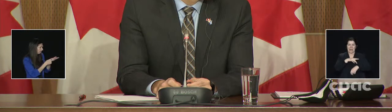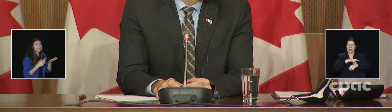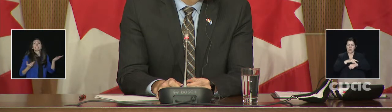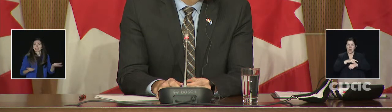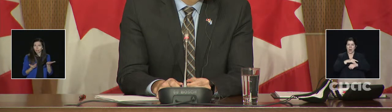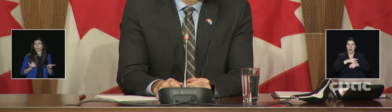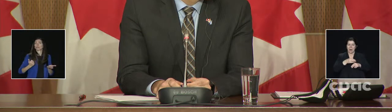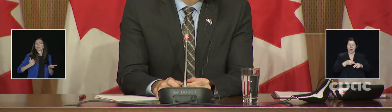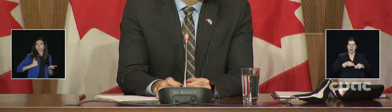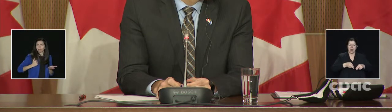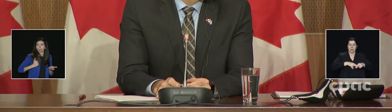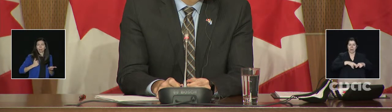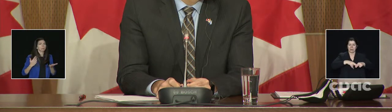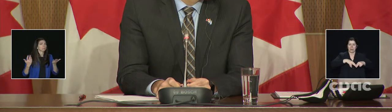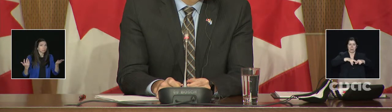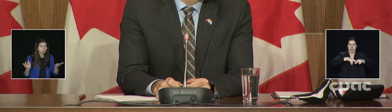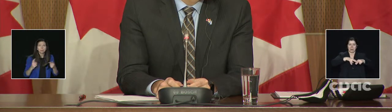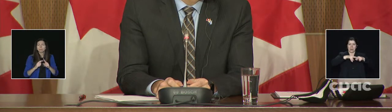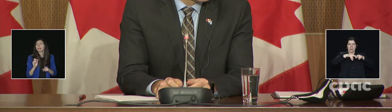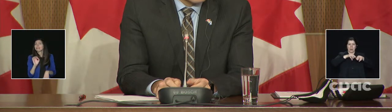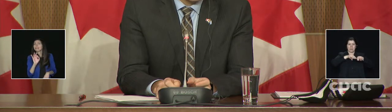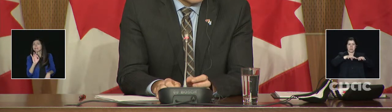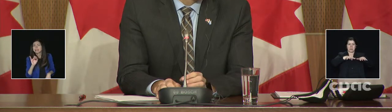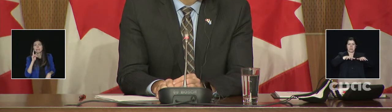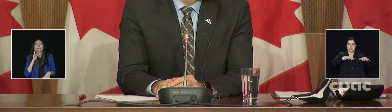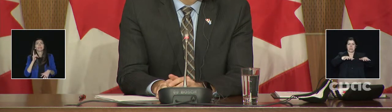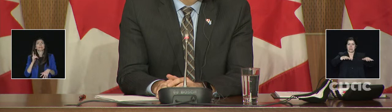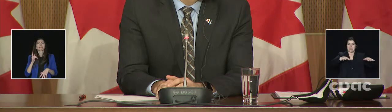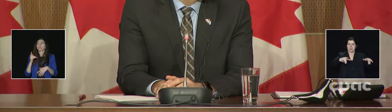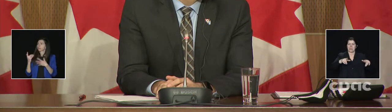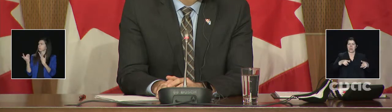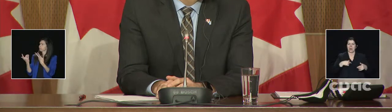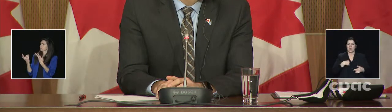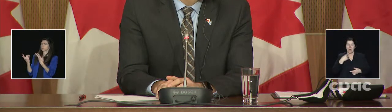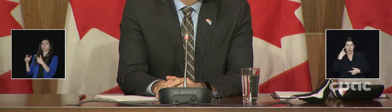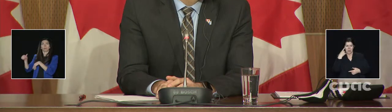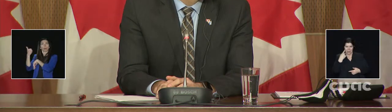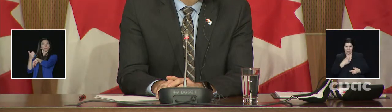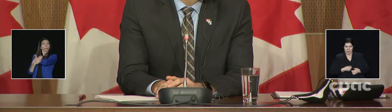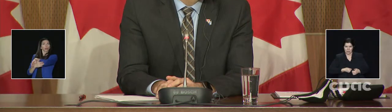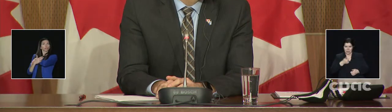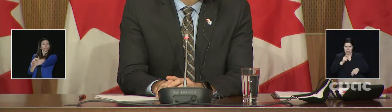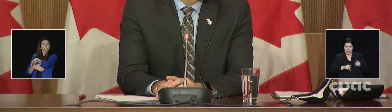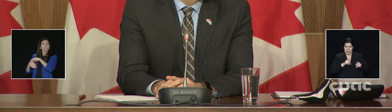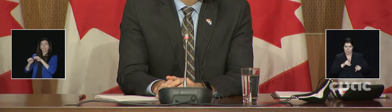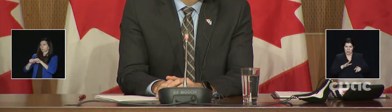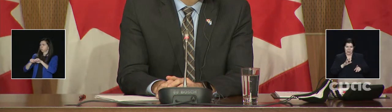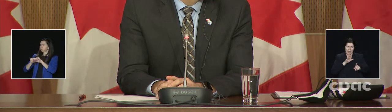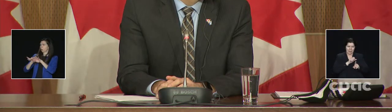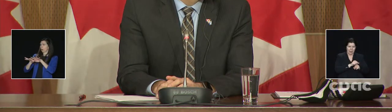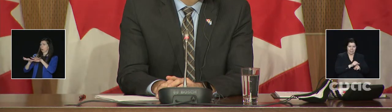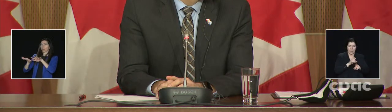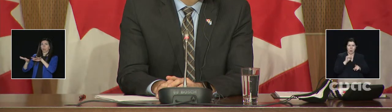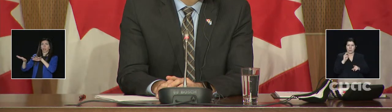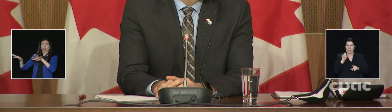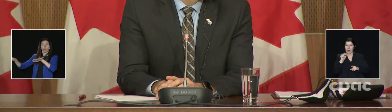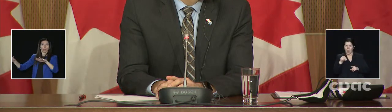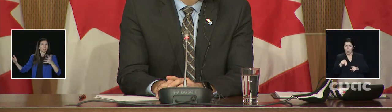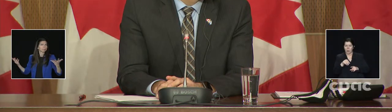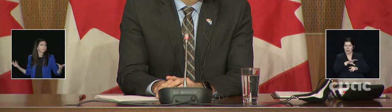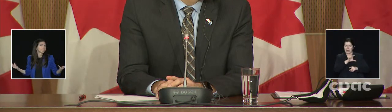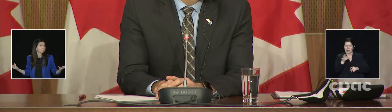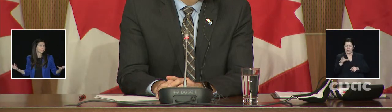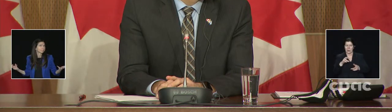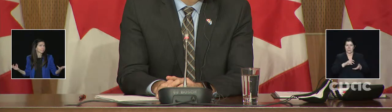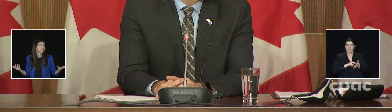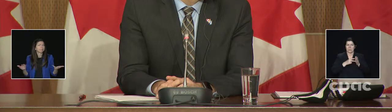in Canada, as the modeling no doubt predicts it could, what kind of domestic policies are you looking at with your fellow